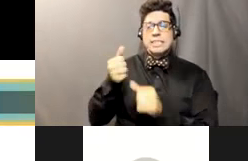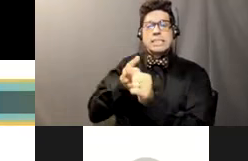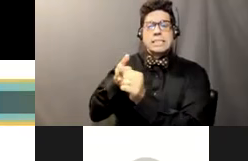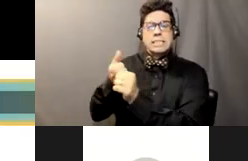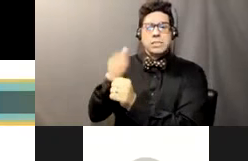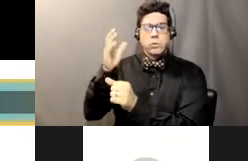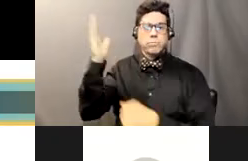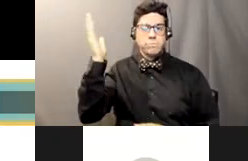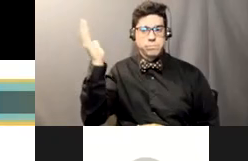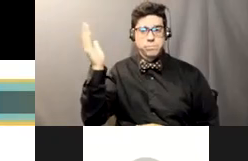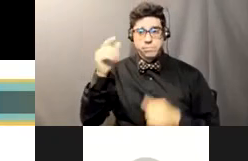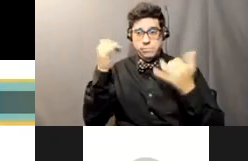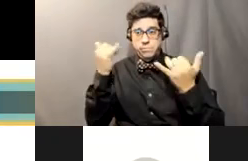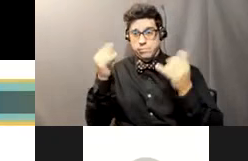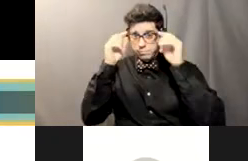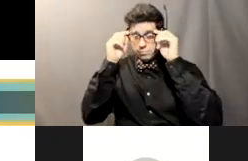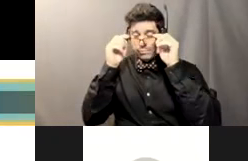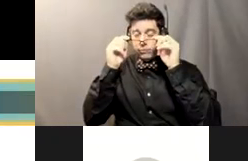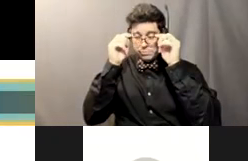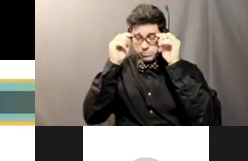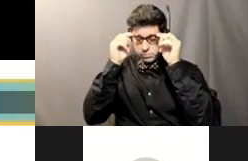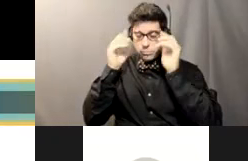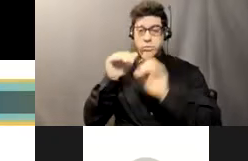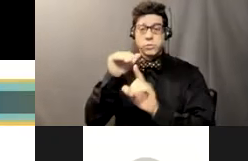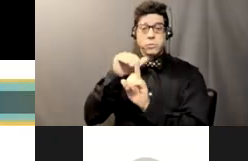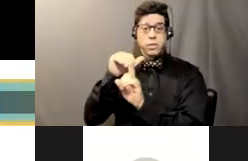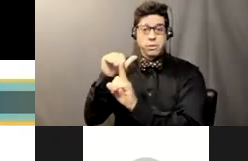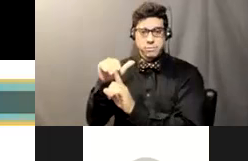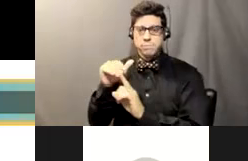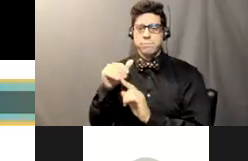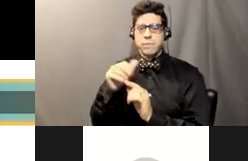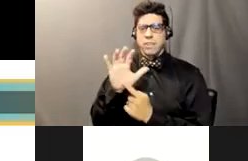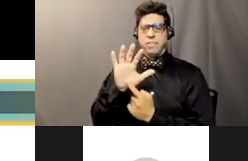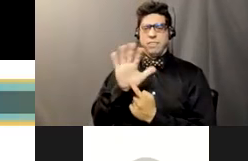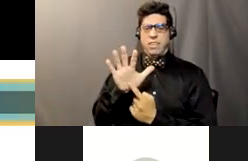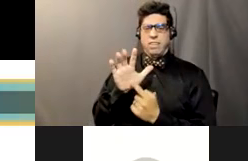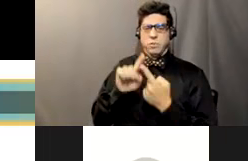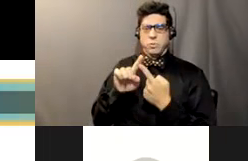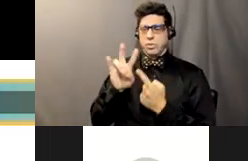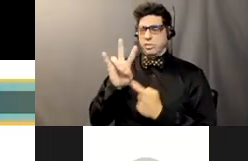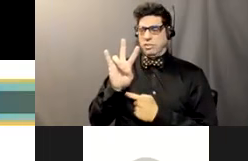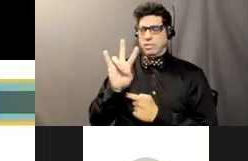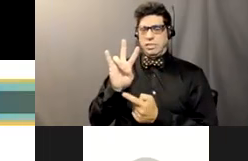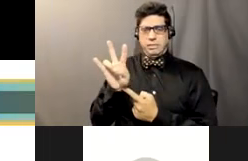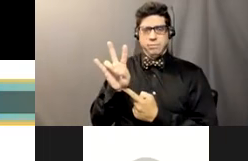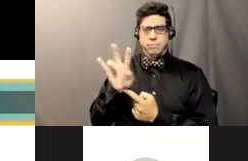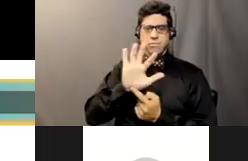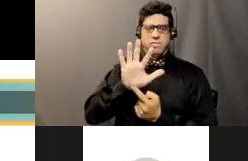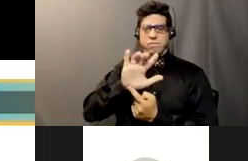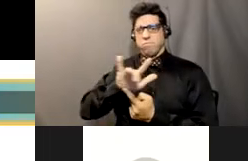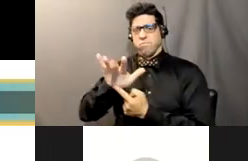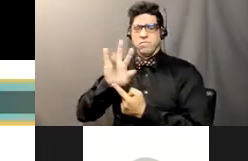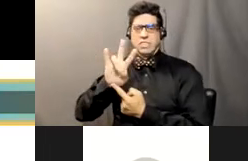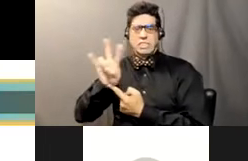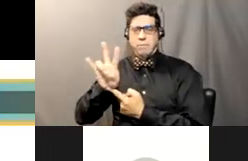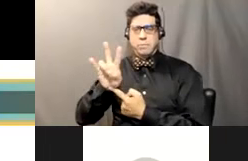them now. You guys, just want to remind you all that we have about 5 to 7 minutes for each of you. I will set the timer. I will let you